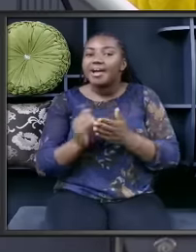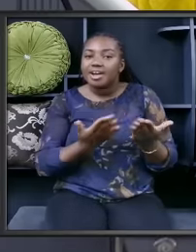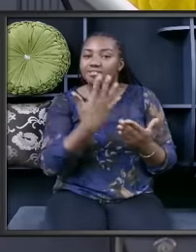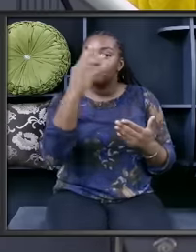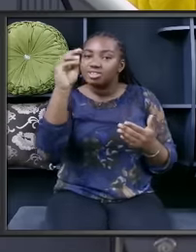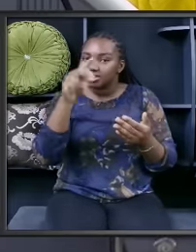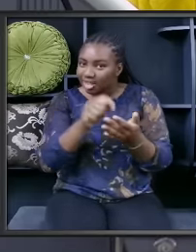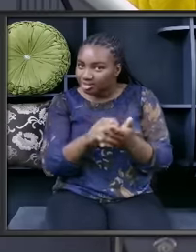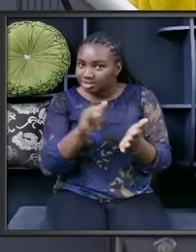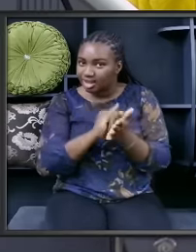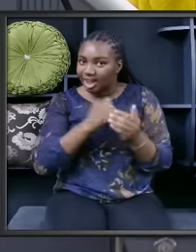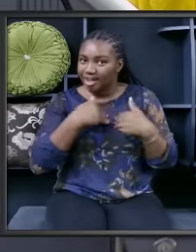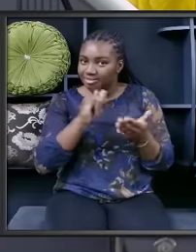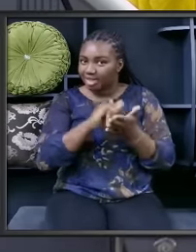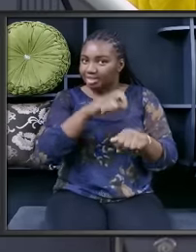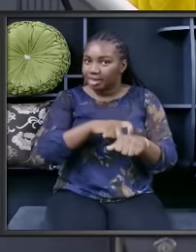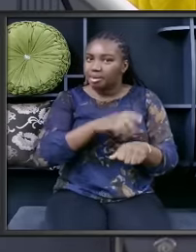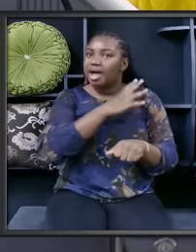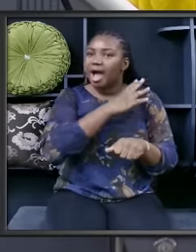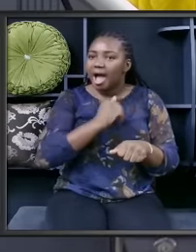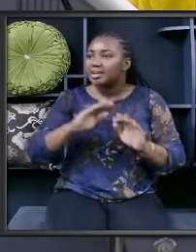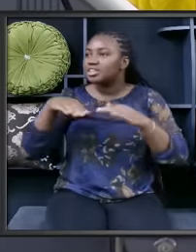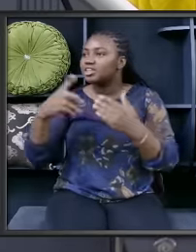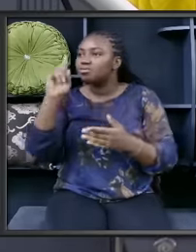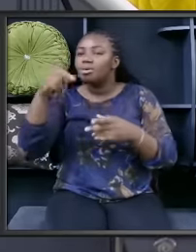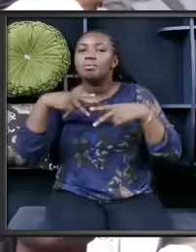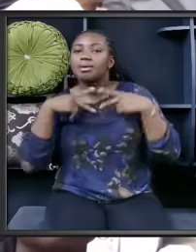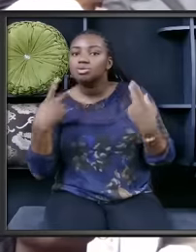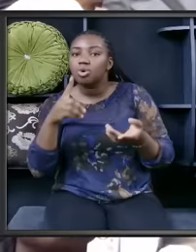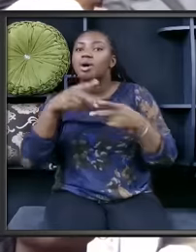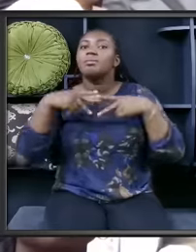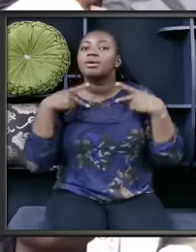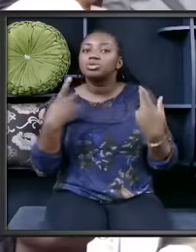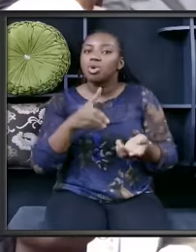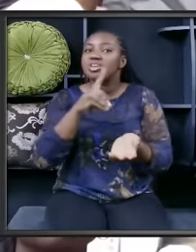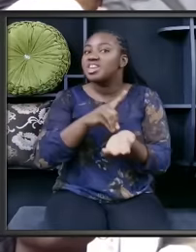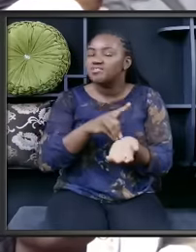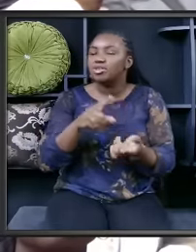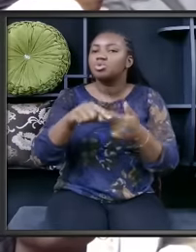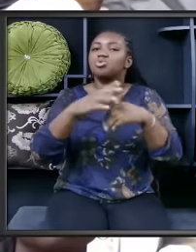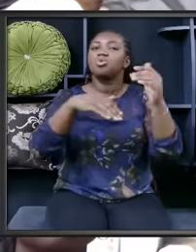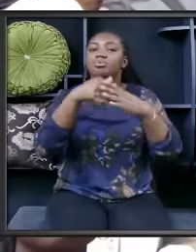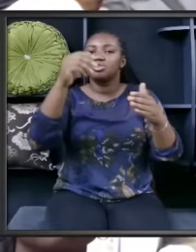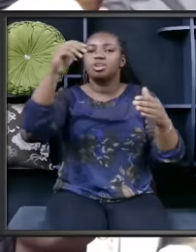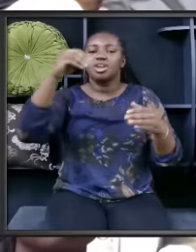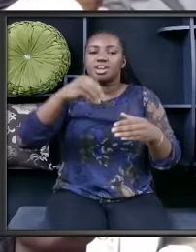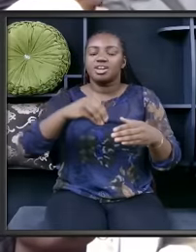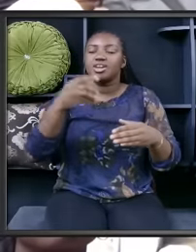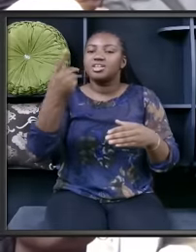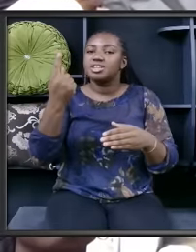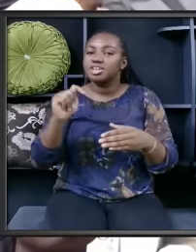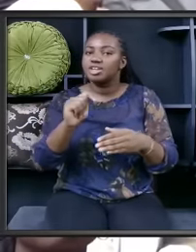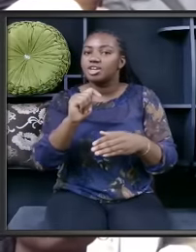David. Say, make him carry and lay the foundation. Say, immediately don't lay the foundation. Now, where he don't see, say, I serious. Say, I know.